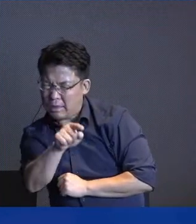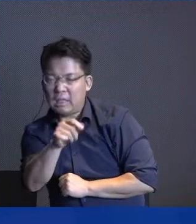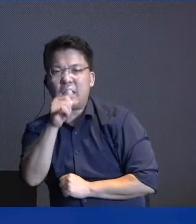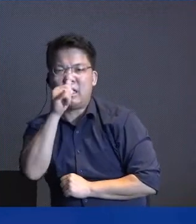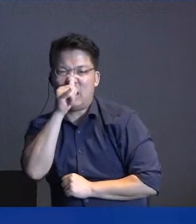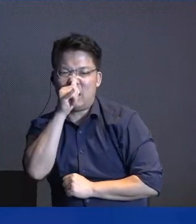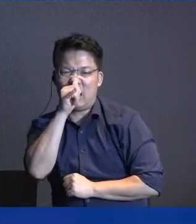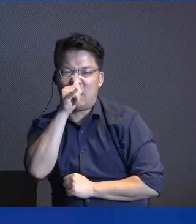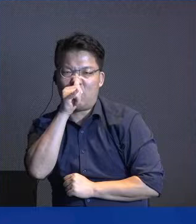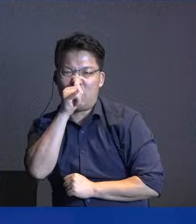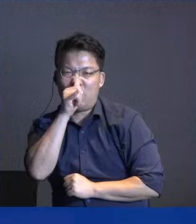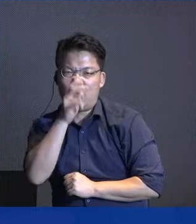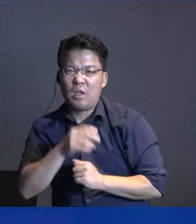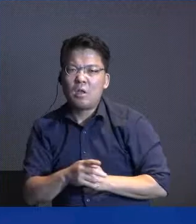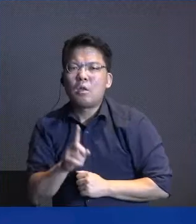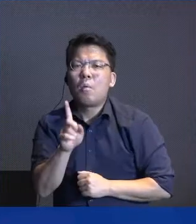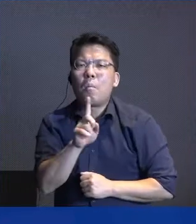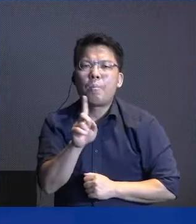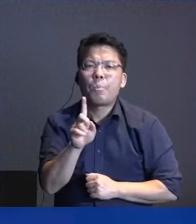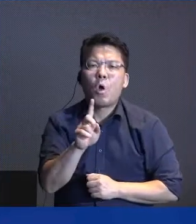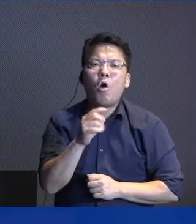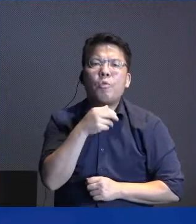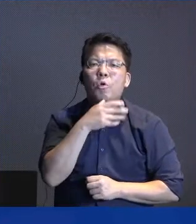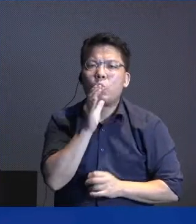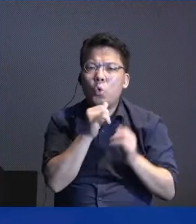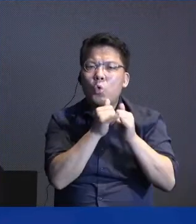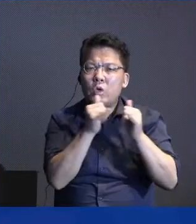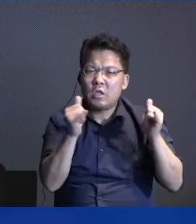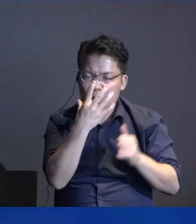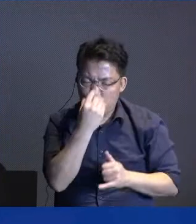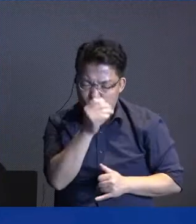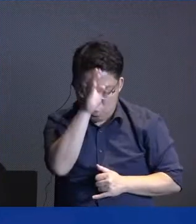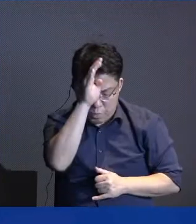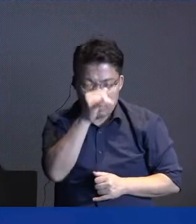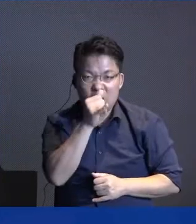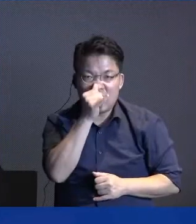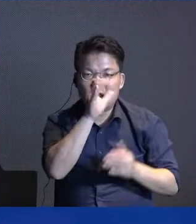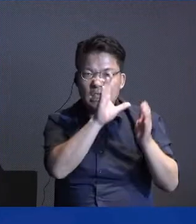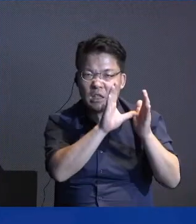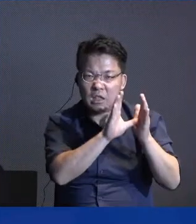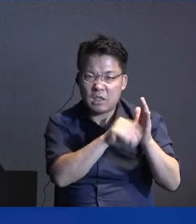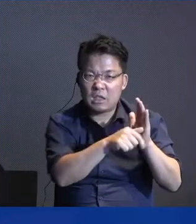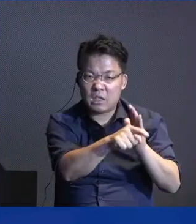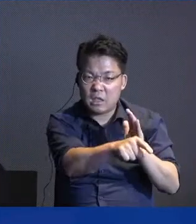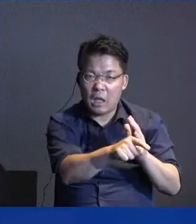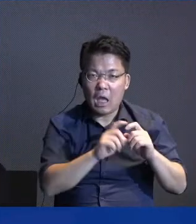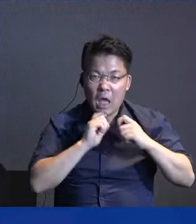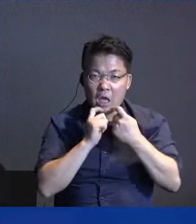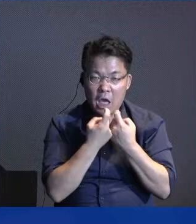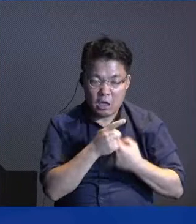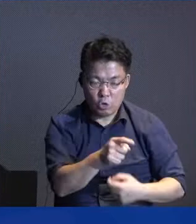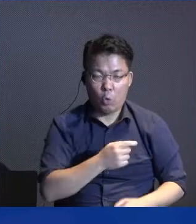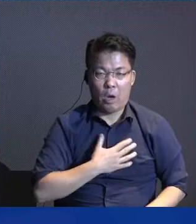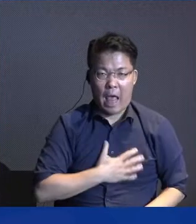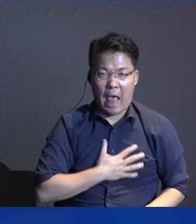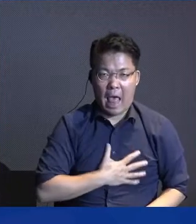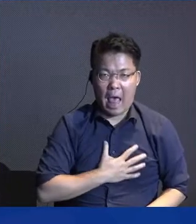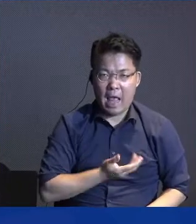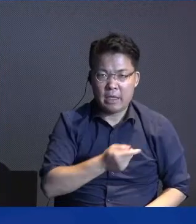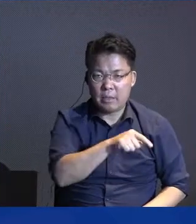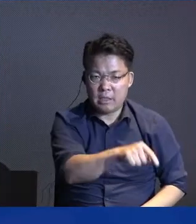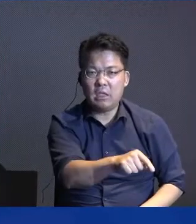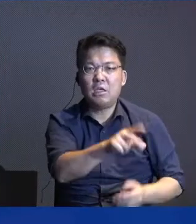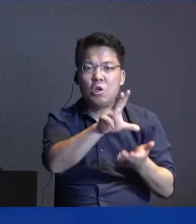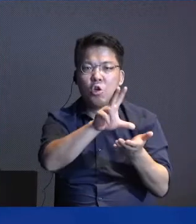they know they are depressed, but they don't want to go to see a doctor for that problem, even though